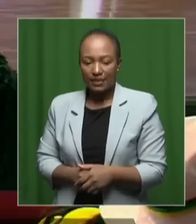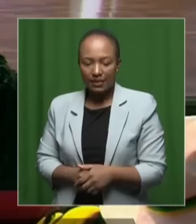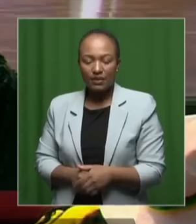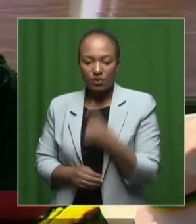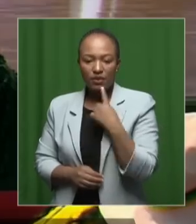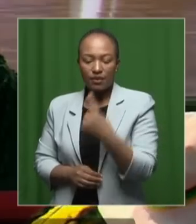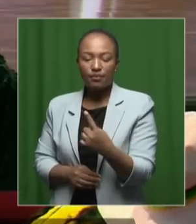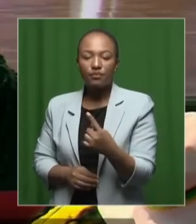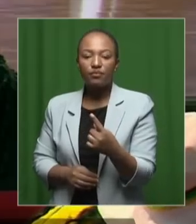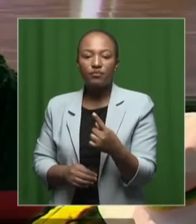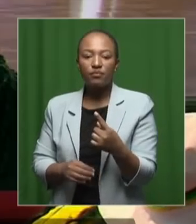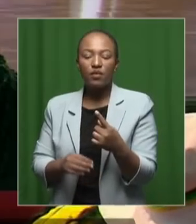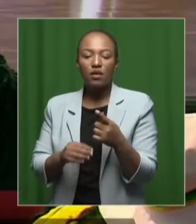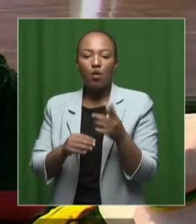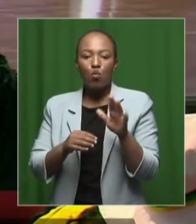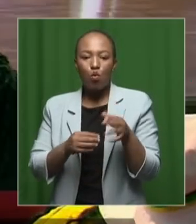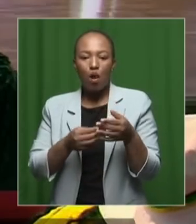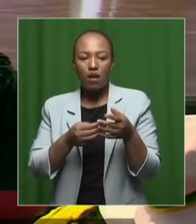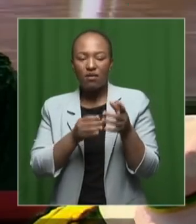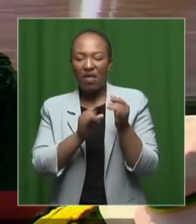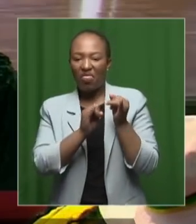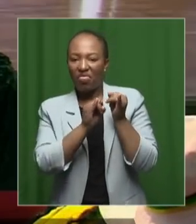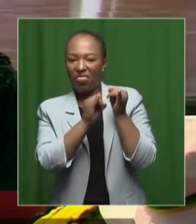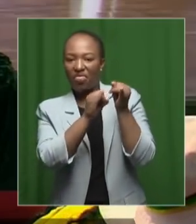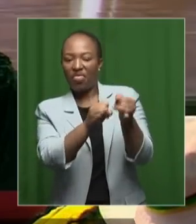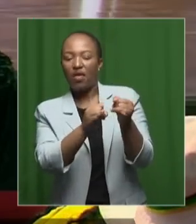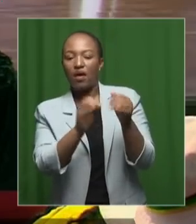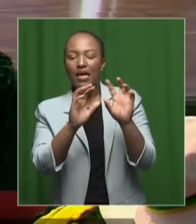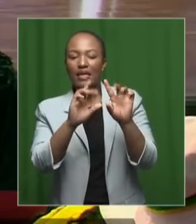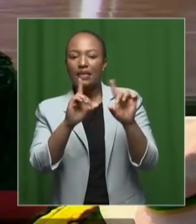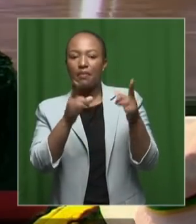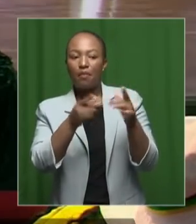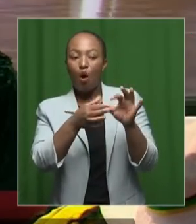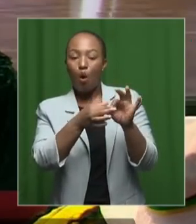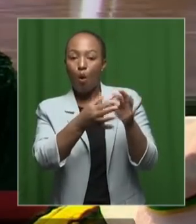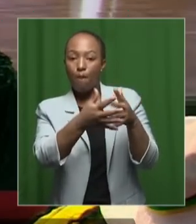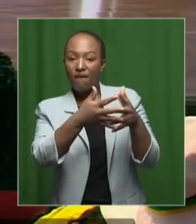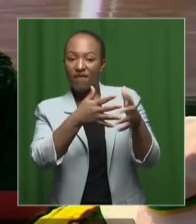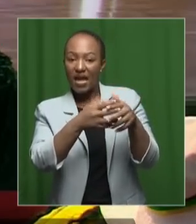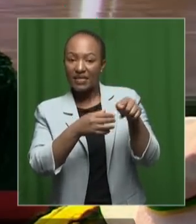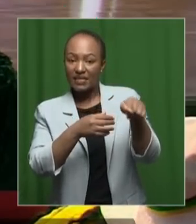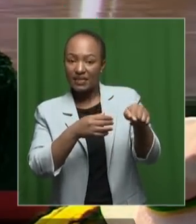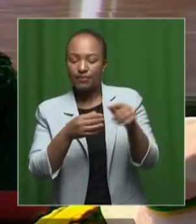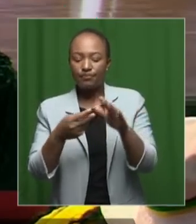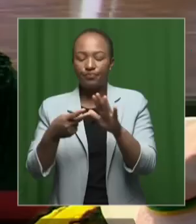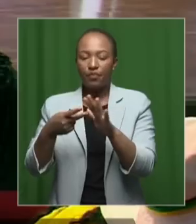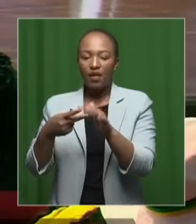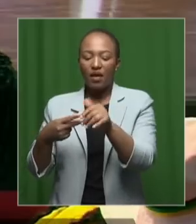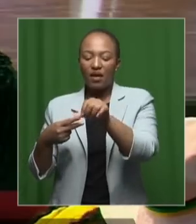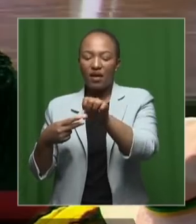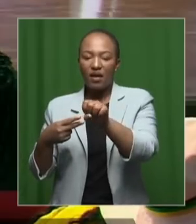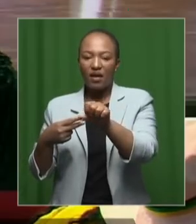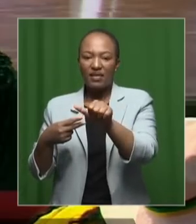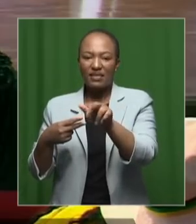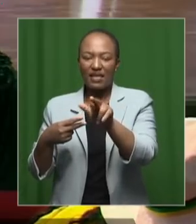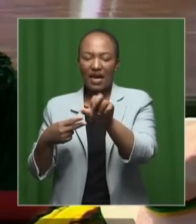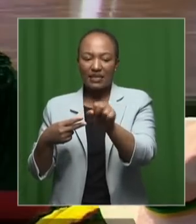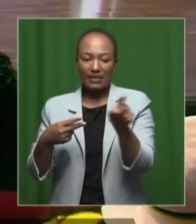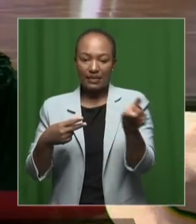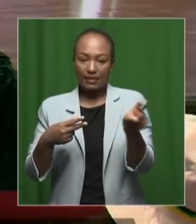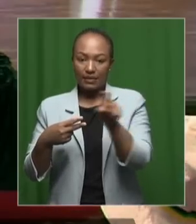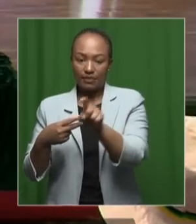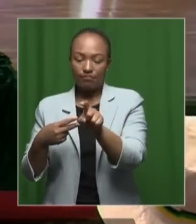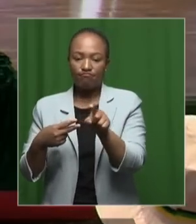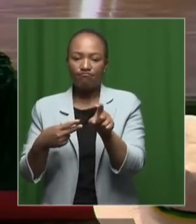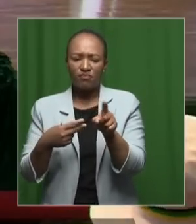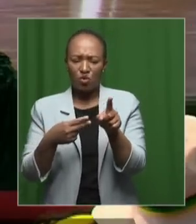to lay the blame also on the Department of Home Affairs and SARS, because the role of custom it